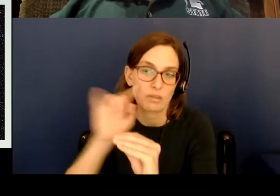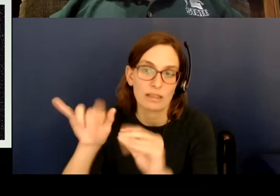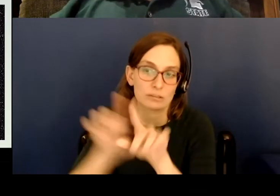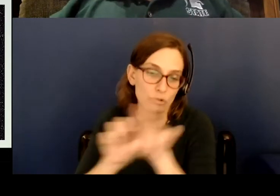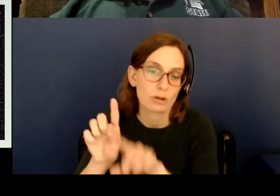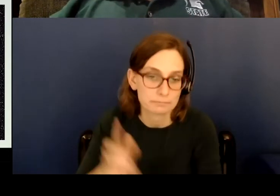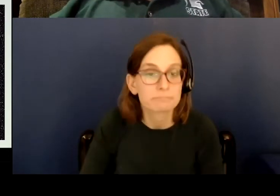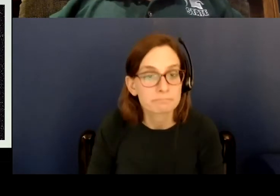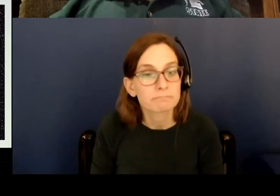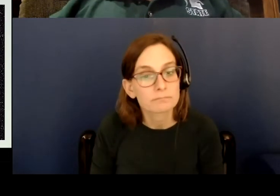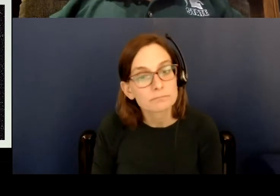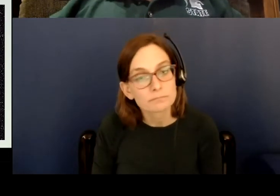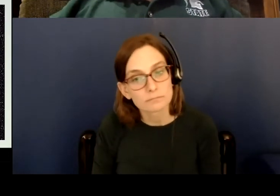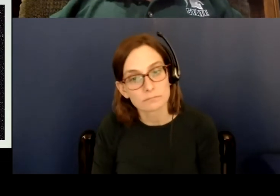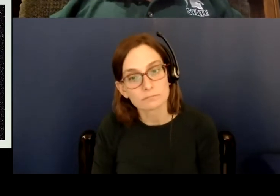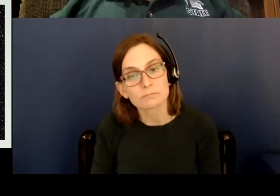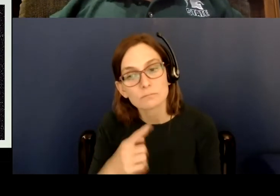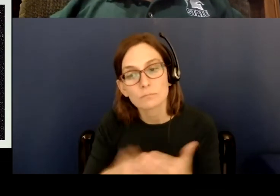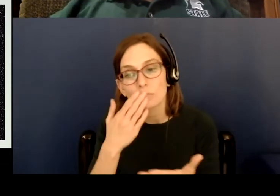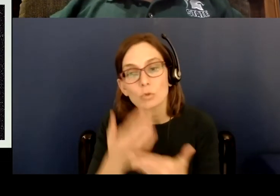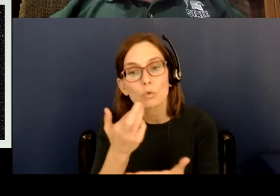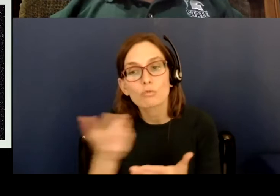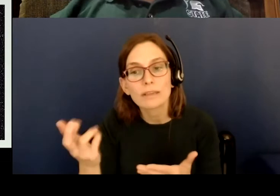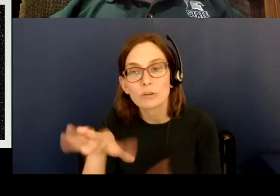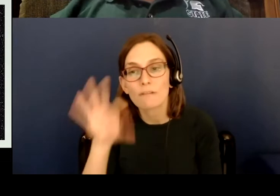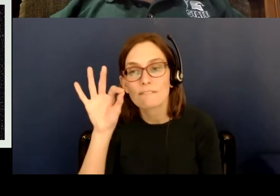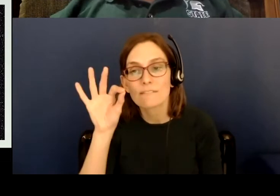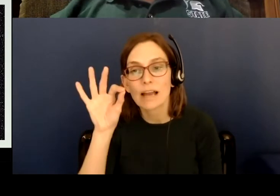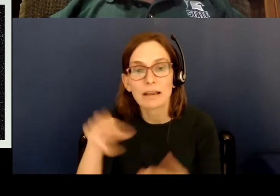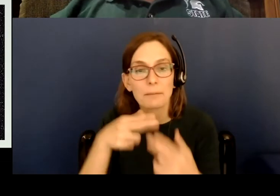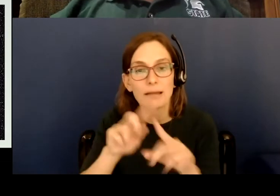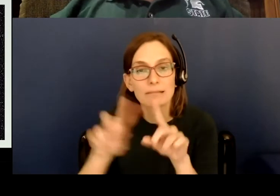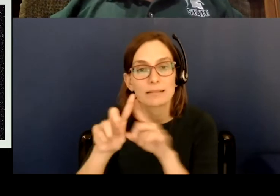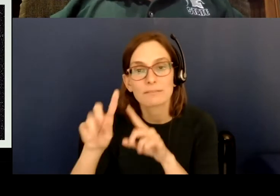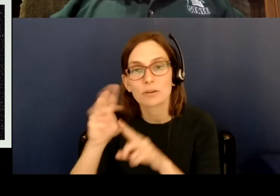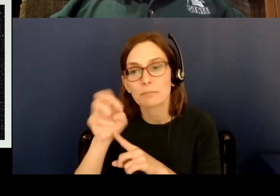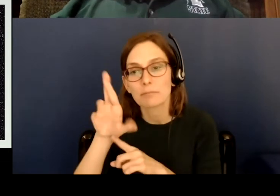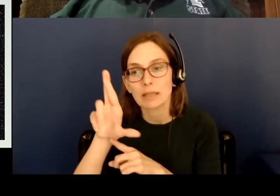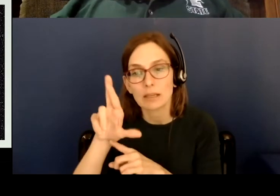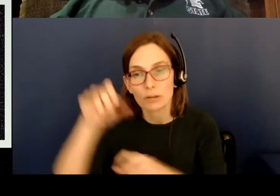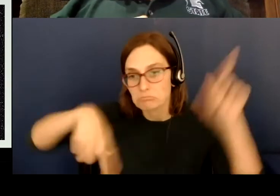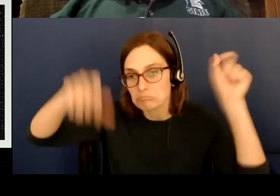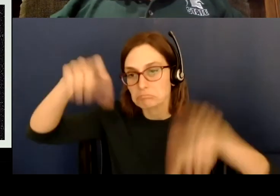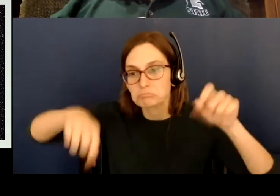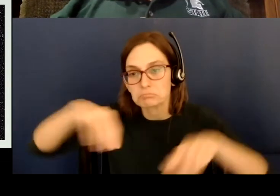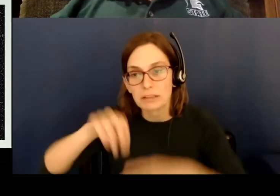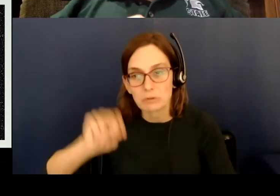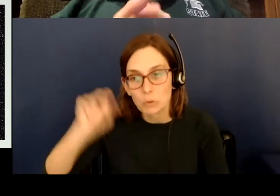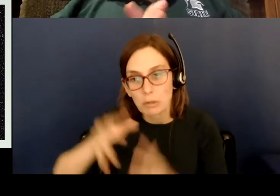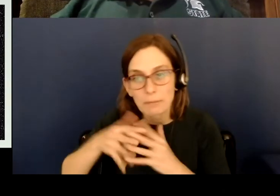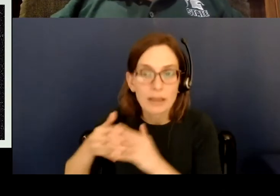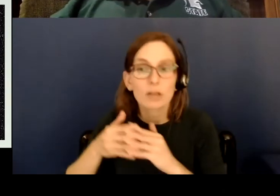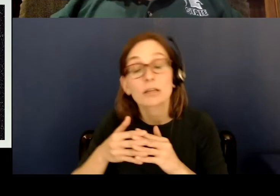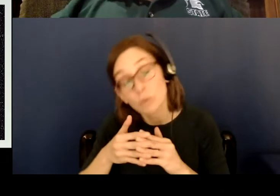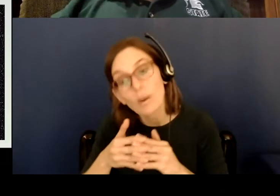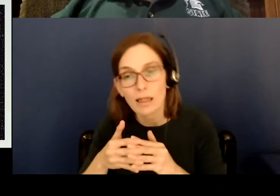Okay. What's a good resource to find out when all the meteor showers happen in North America? A good resource for, well, the